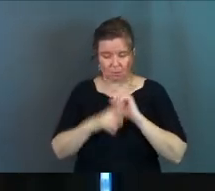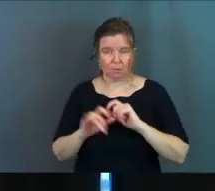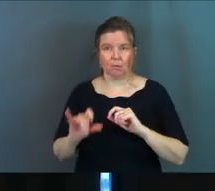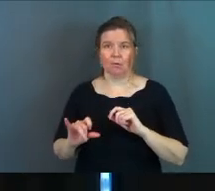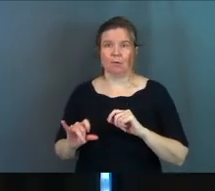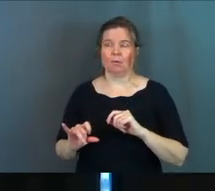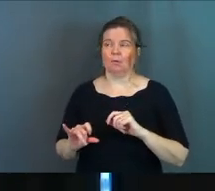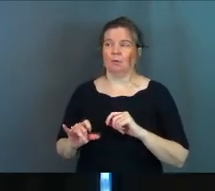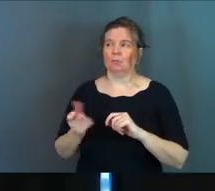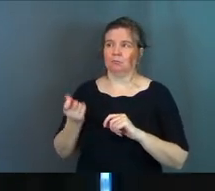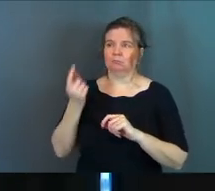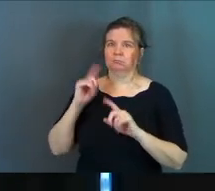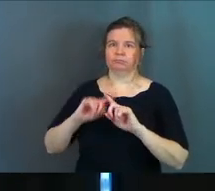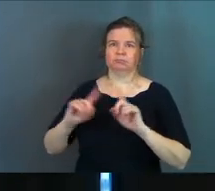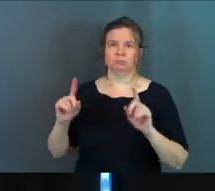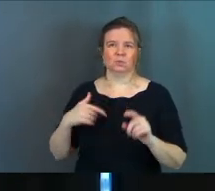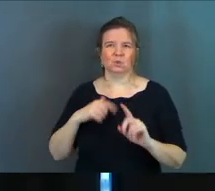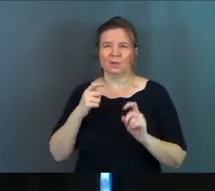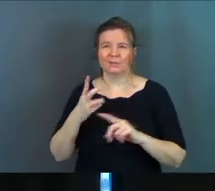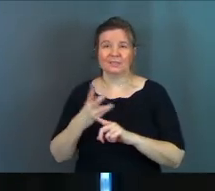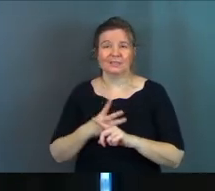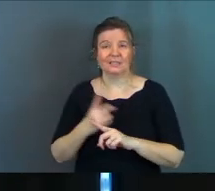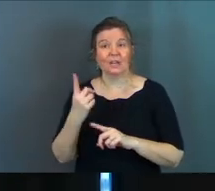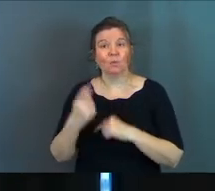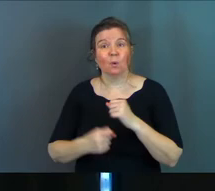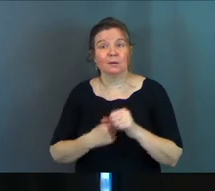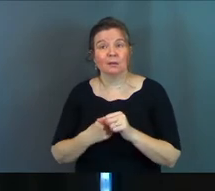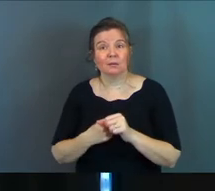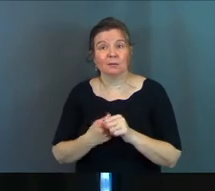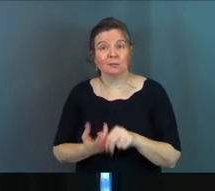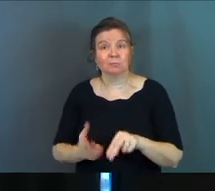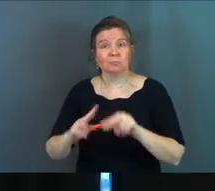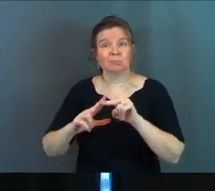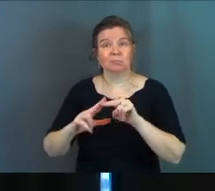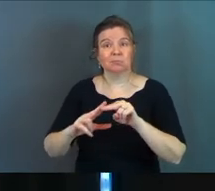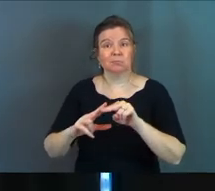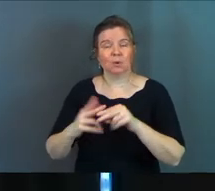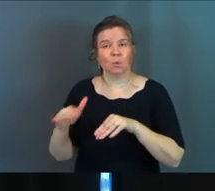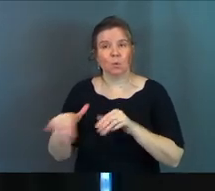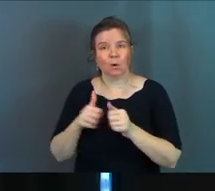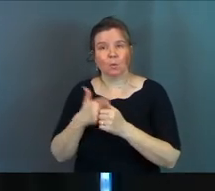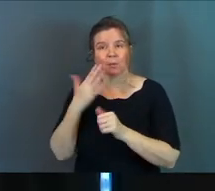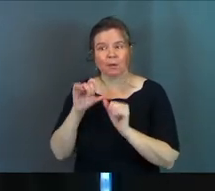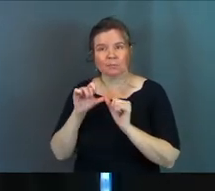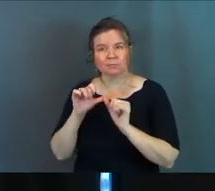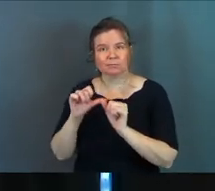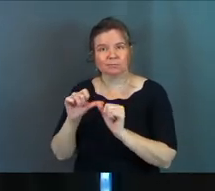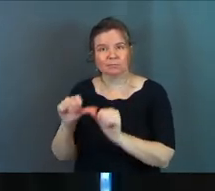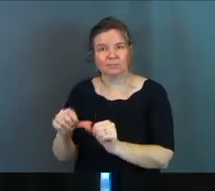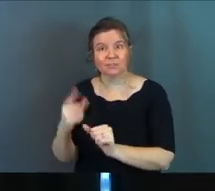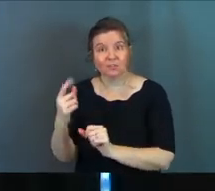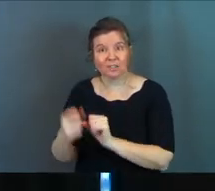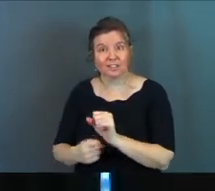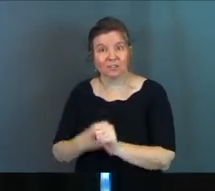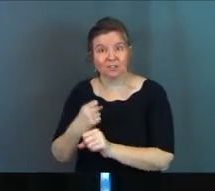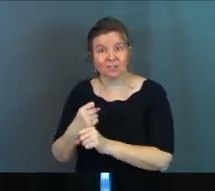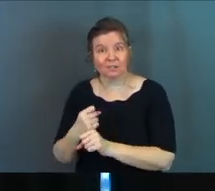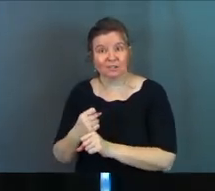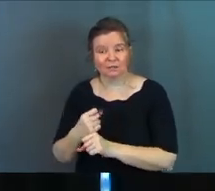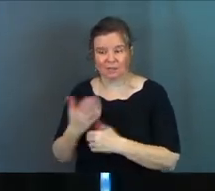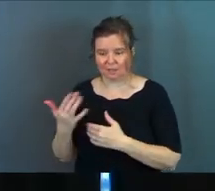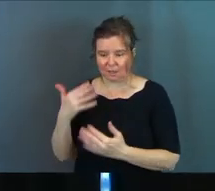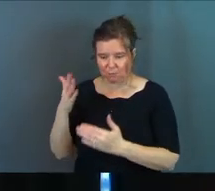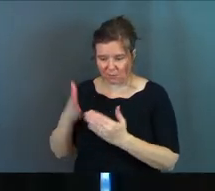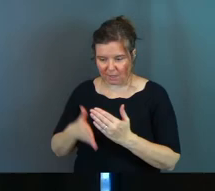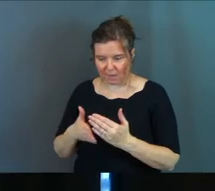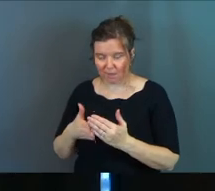up. Truly. Don't give it 6 months. Give it a year. Walk with God for a year.